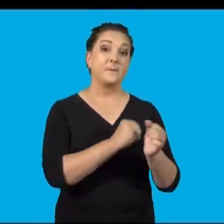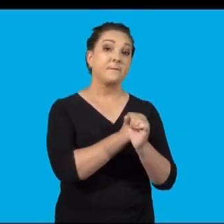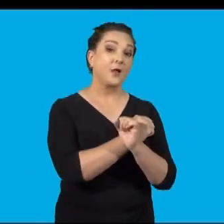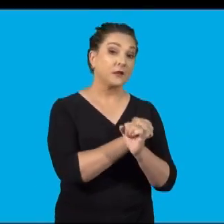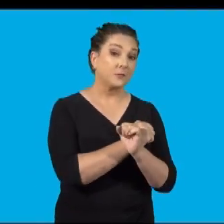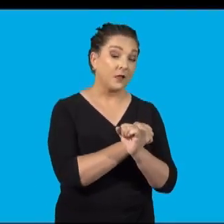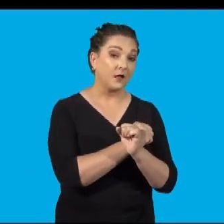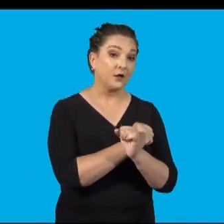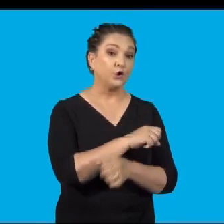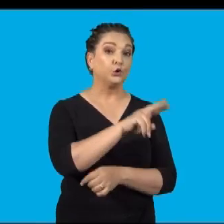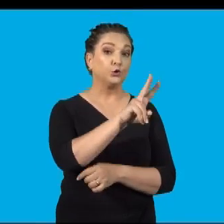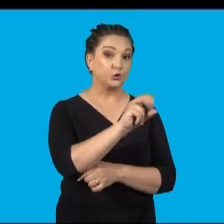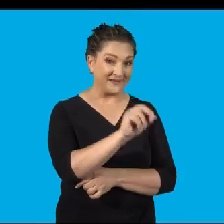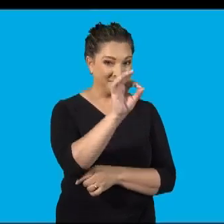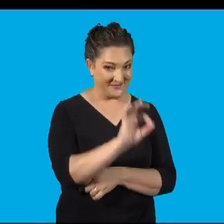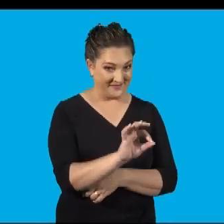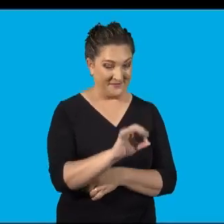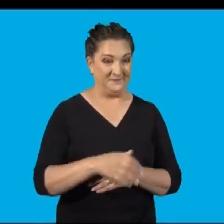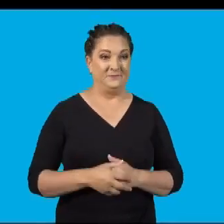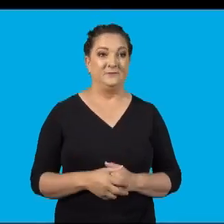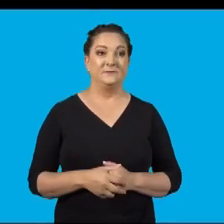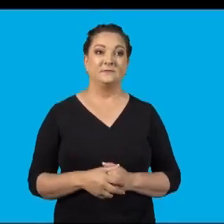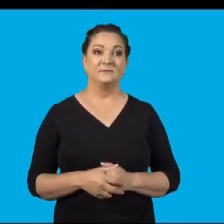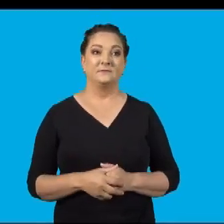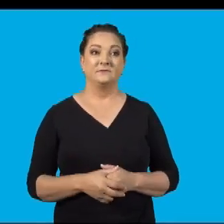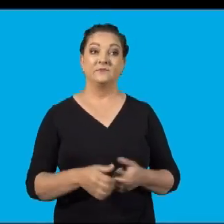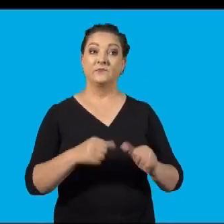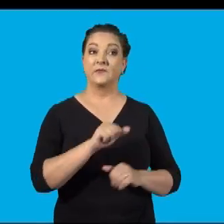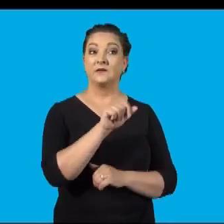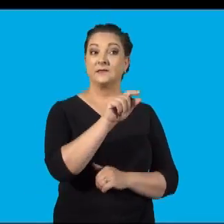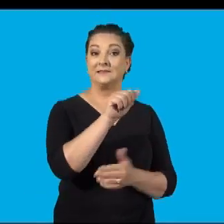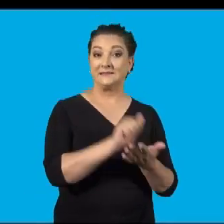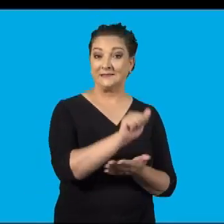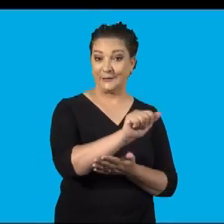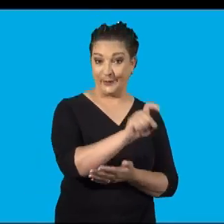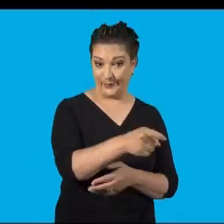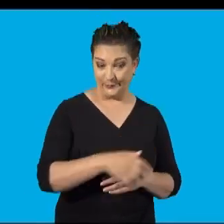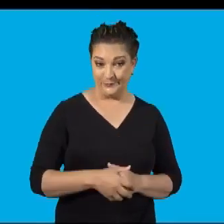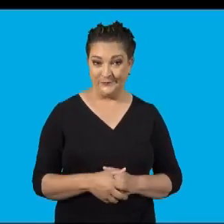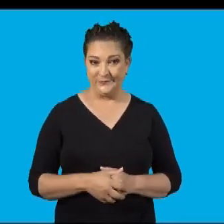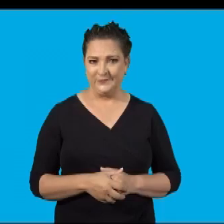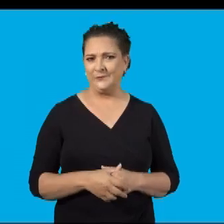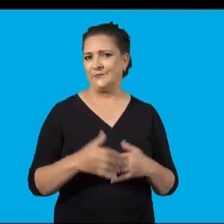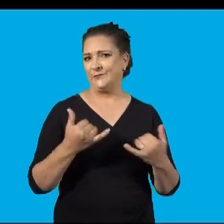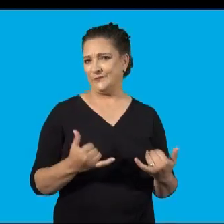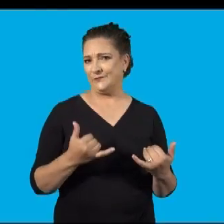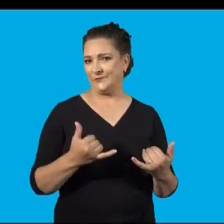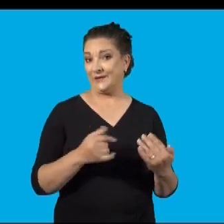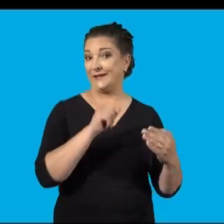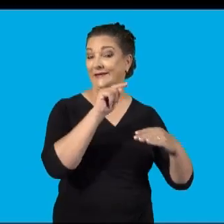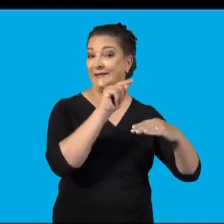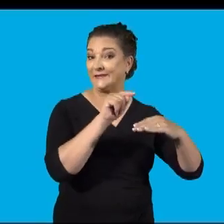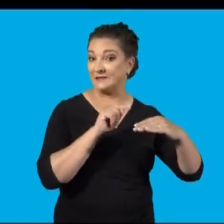say multiply that by 20%. That gives me 16,000. Then I can simply